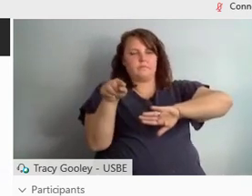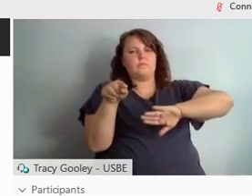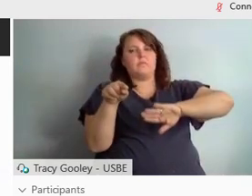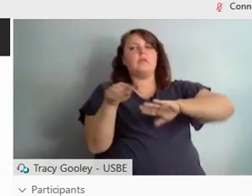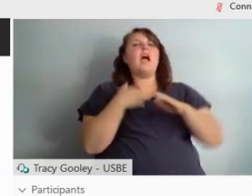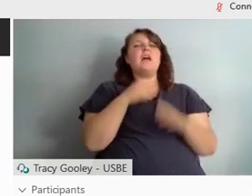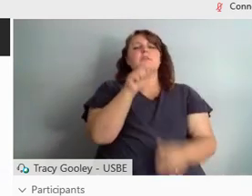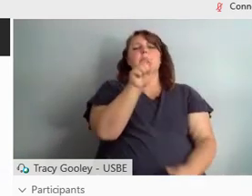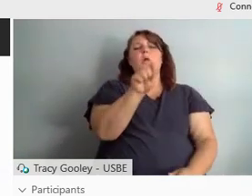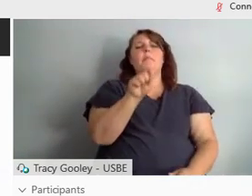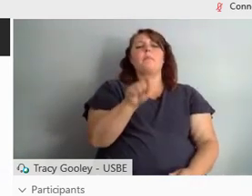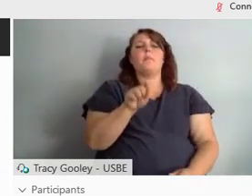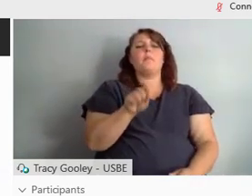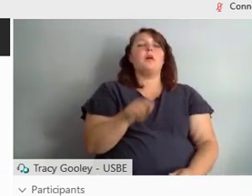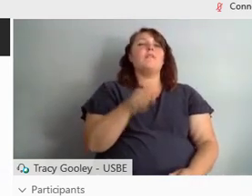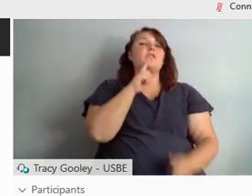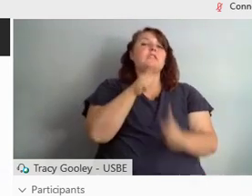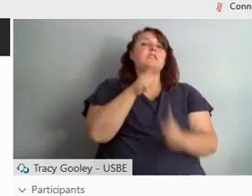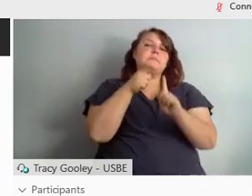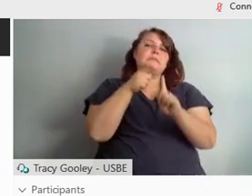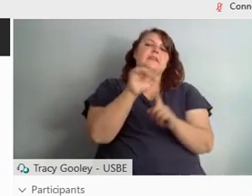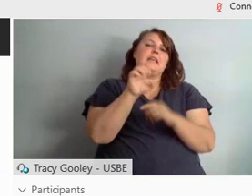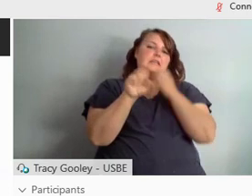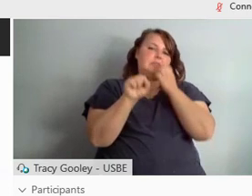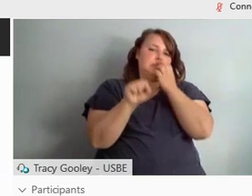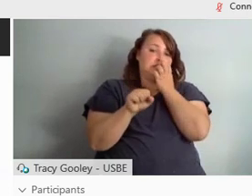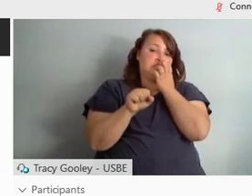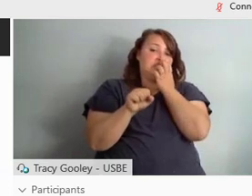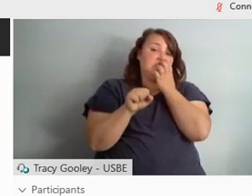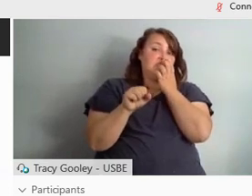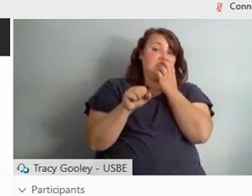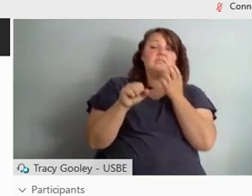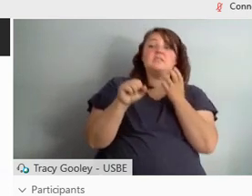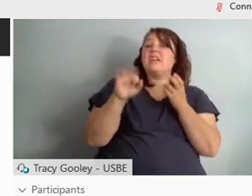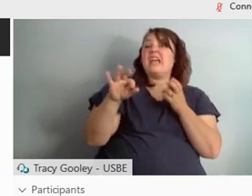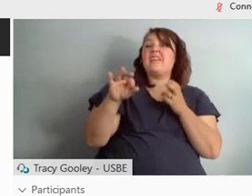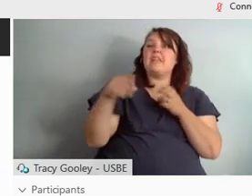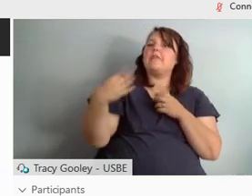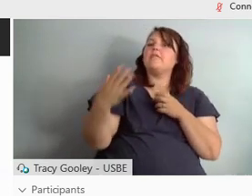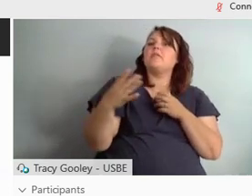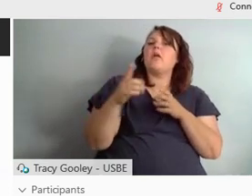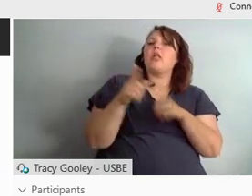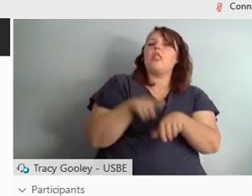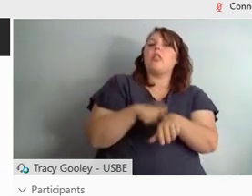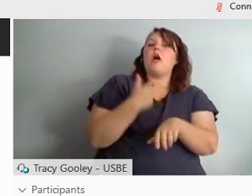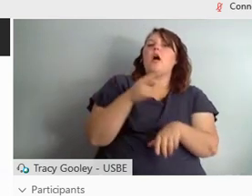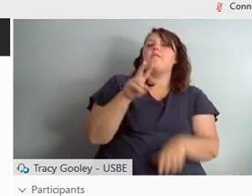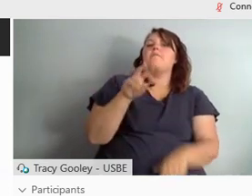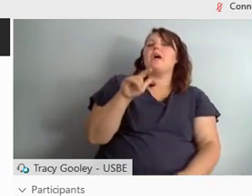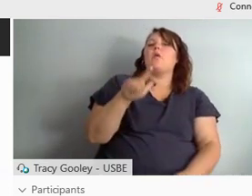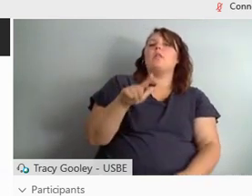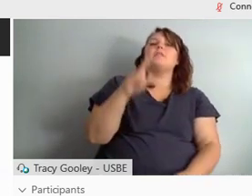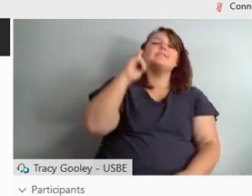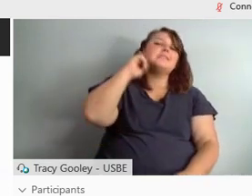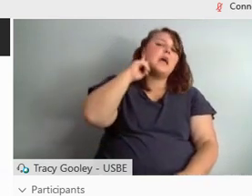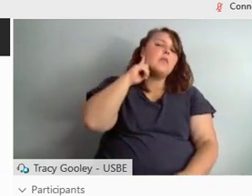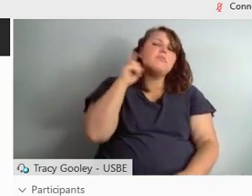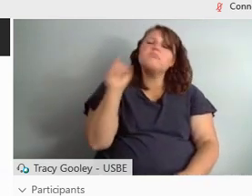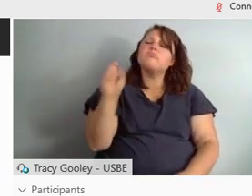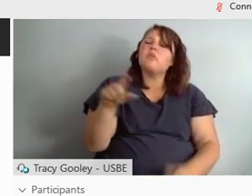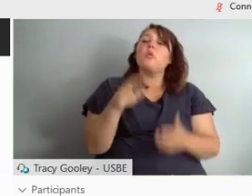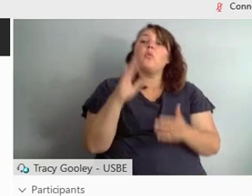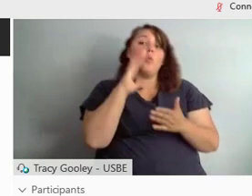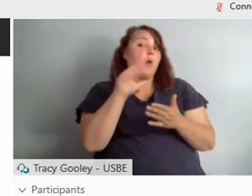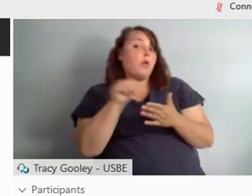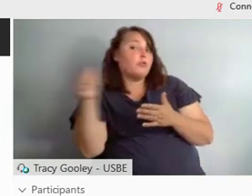the instructions for specific cases. If they give you a long vowel sound, ask if they know